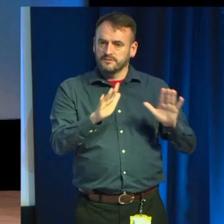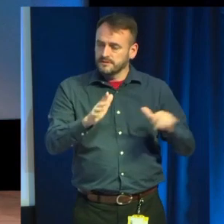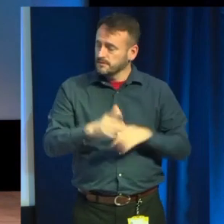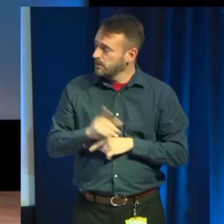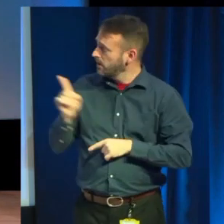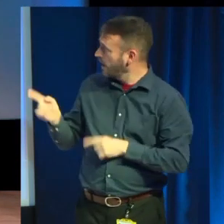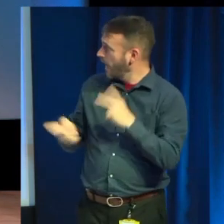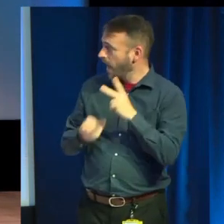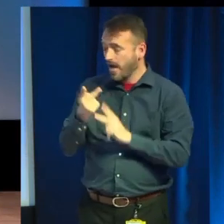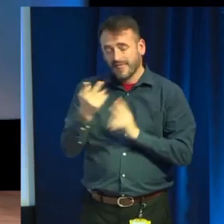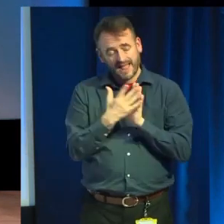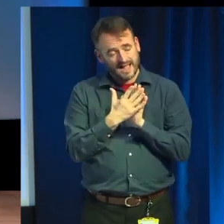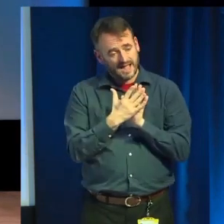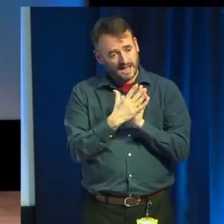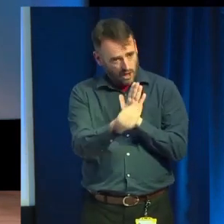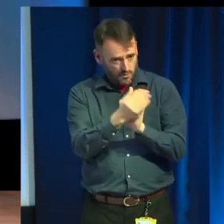skip a few. But